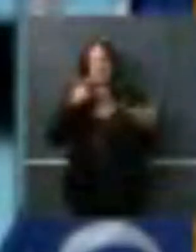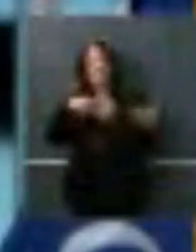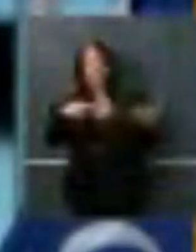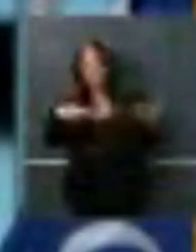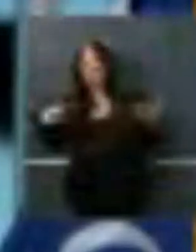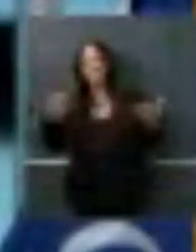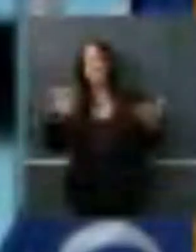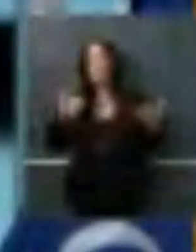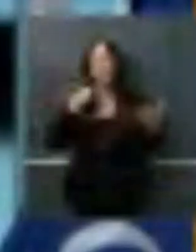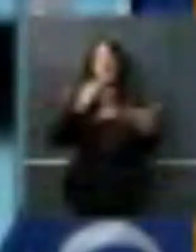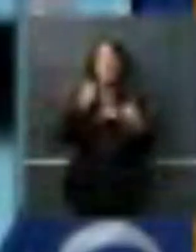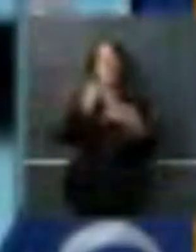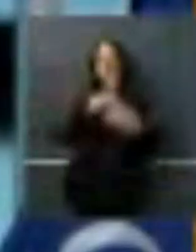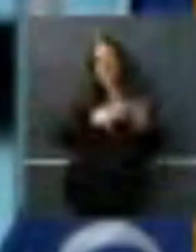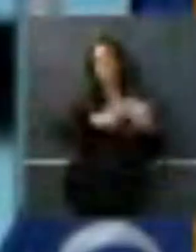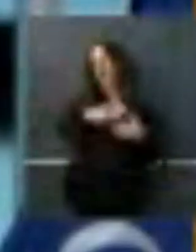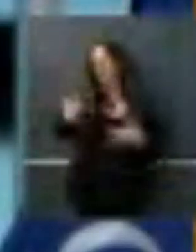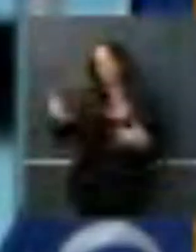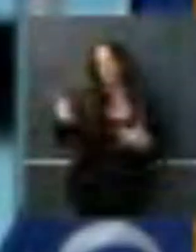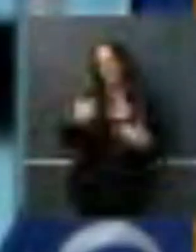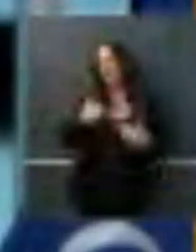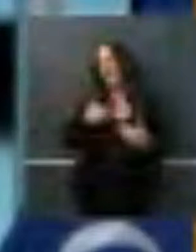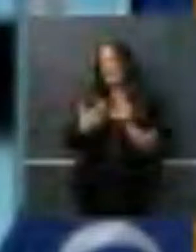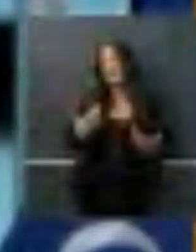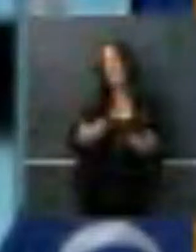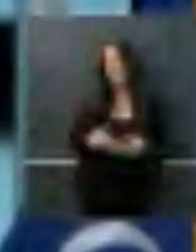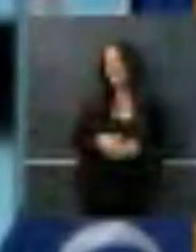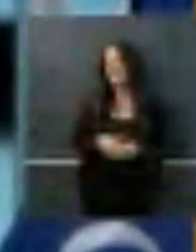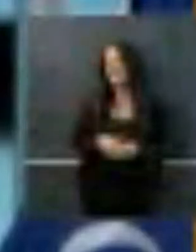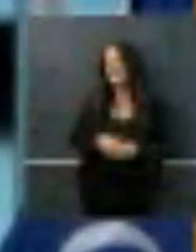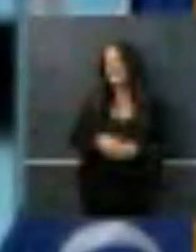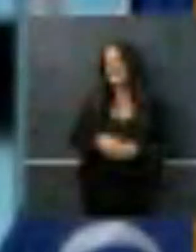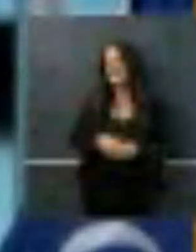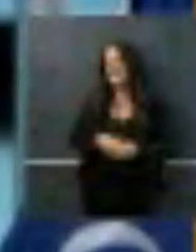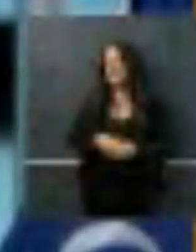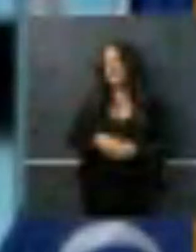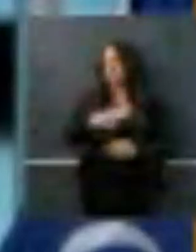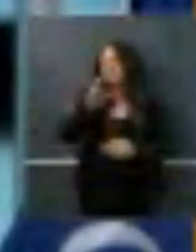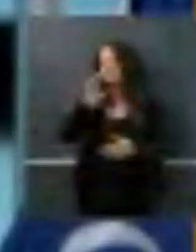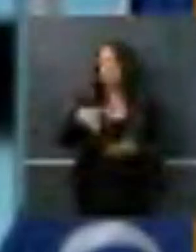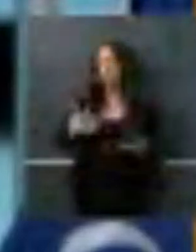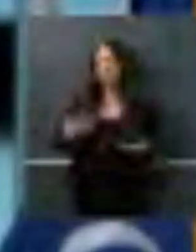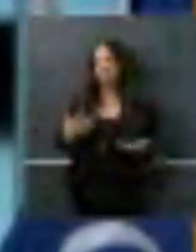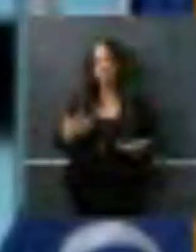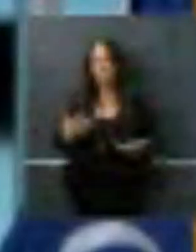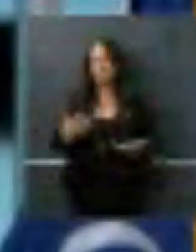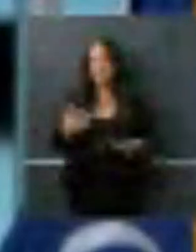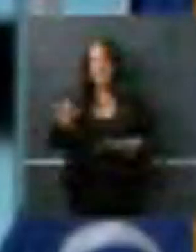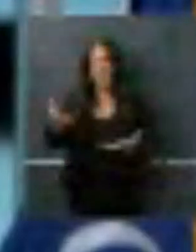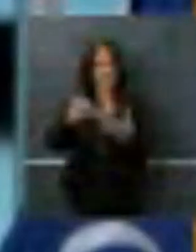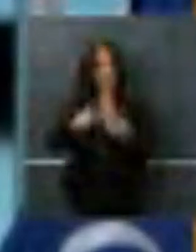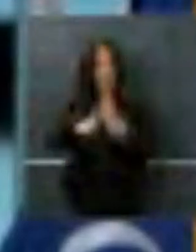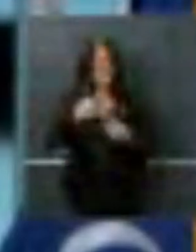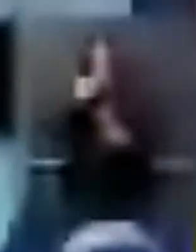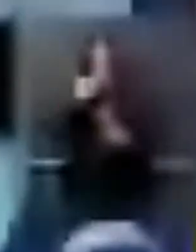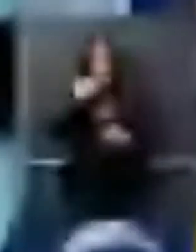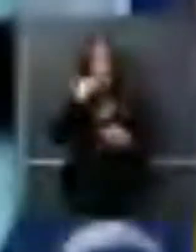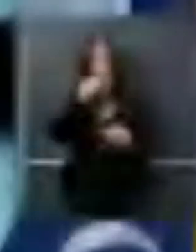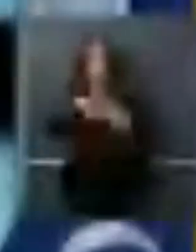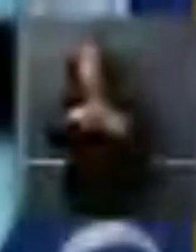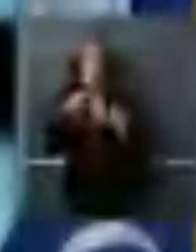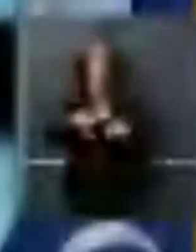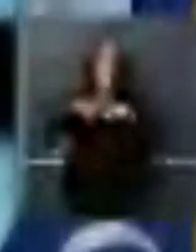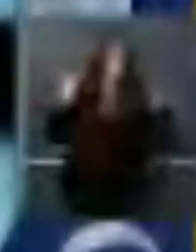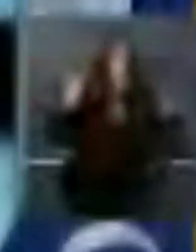the last few minutes. There's a deep desire to know when. And as I said, it's not a date, it's an indicator. And it goes through the prism of